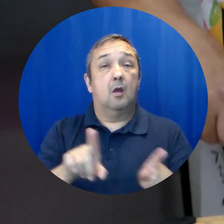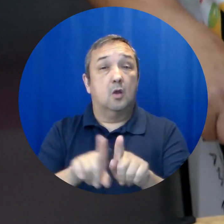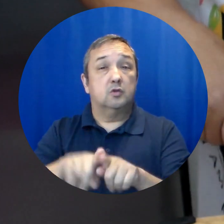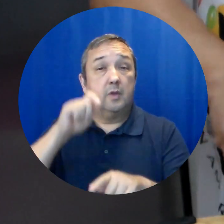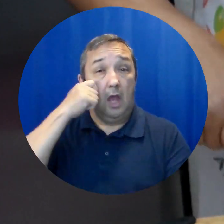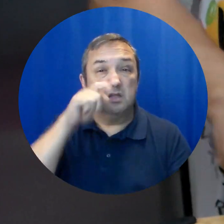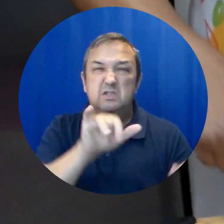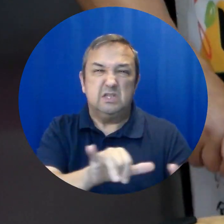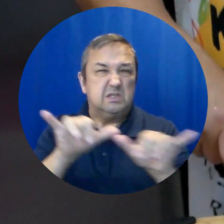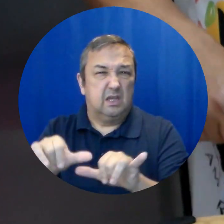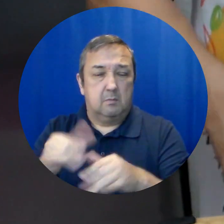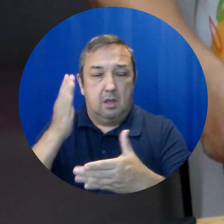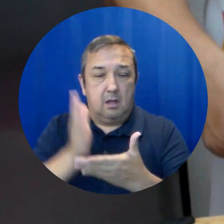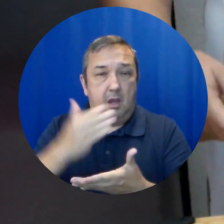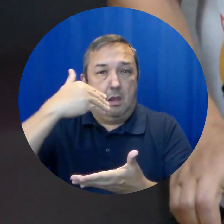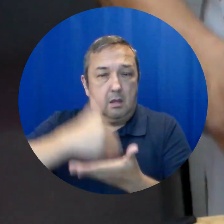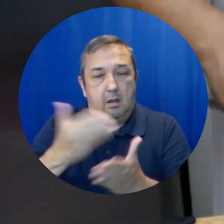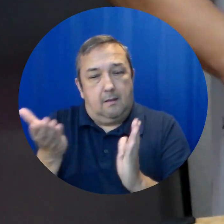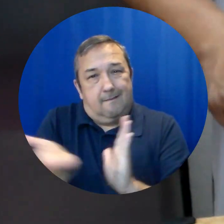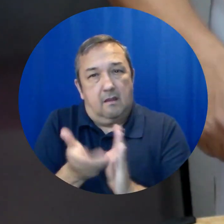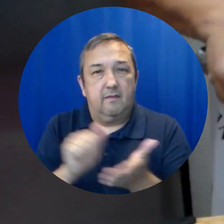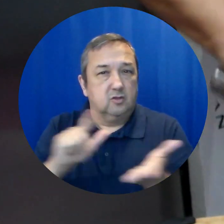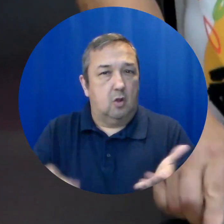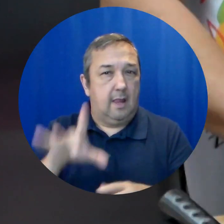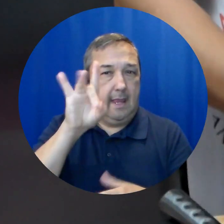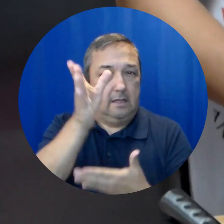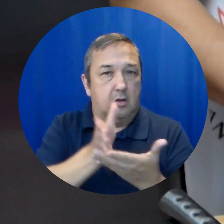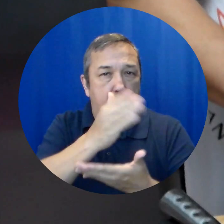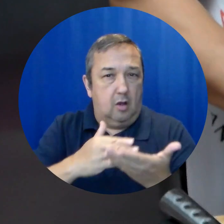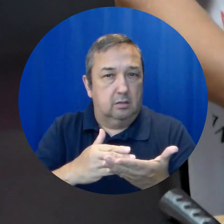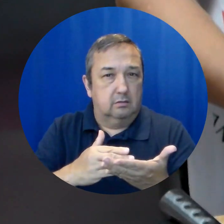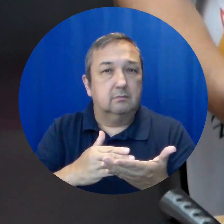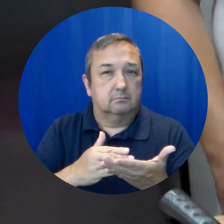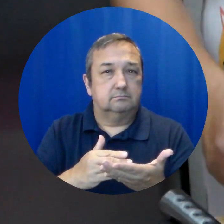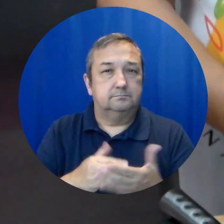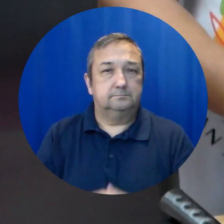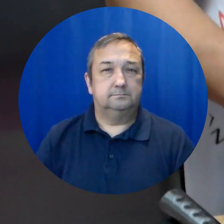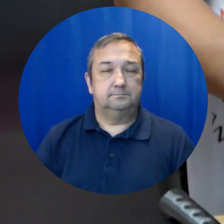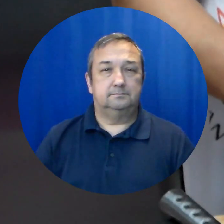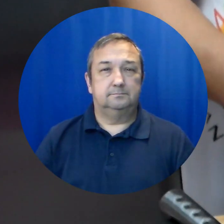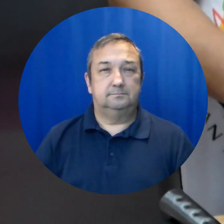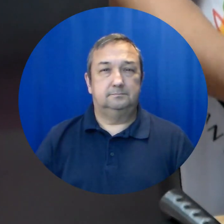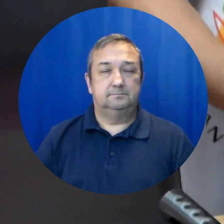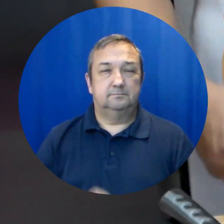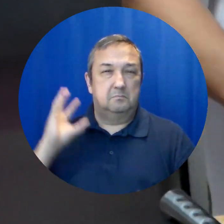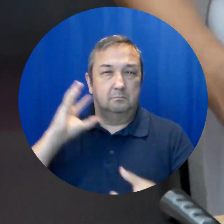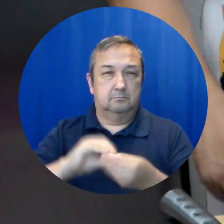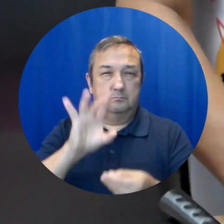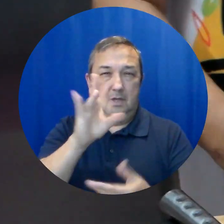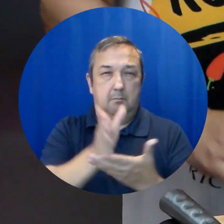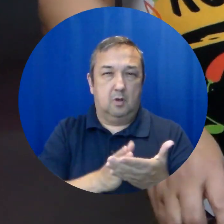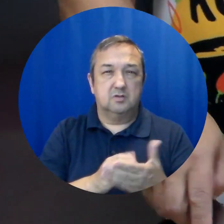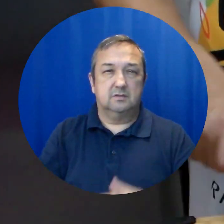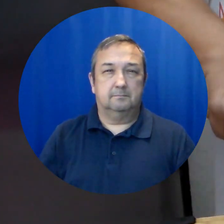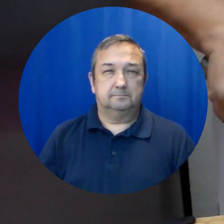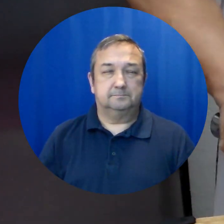Next, get your onion. Same idea. Peel the onion and chop it into quarters and then half again. So you'll have a total of 8